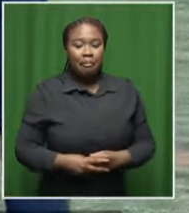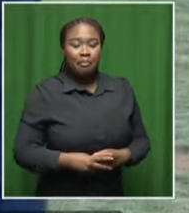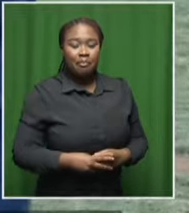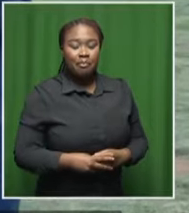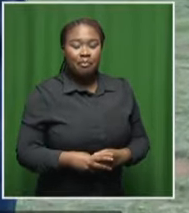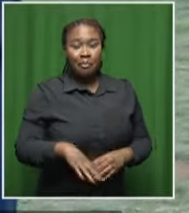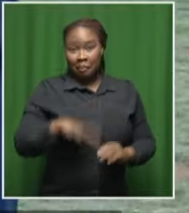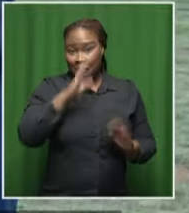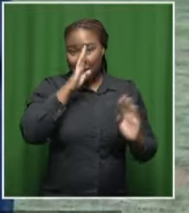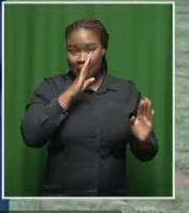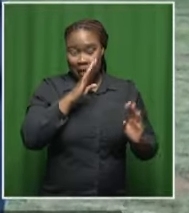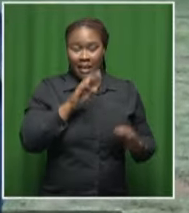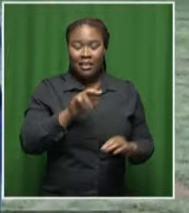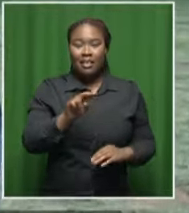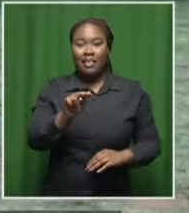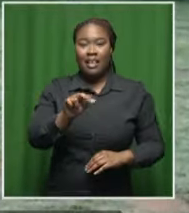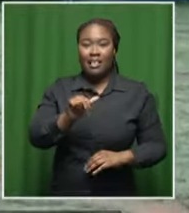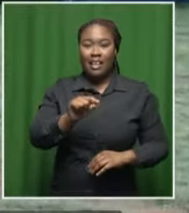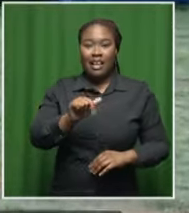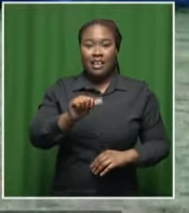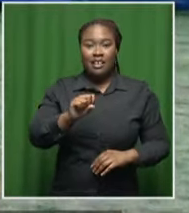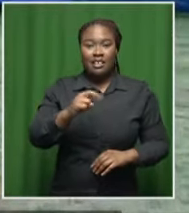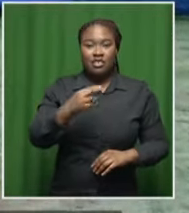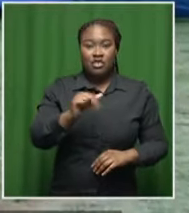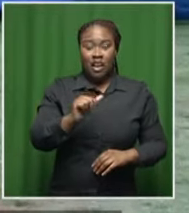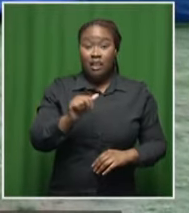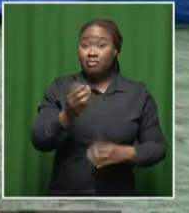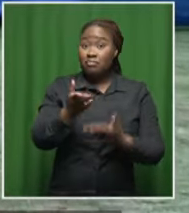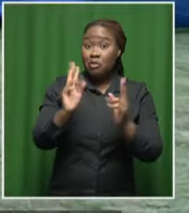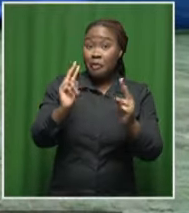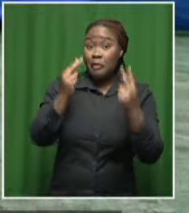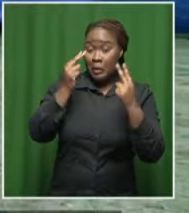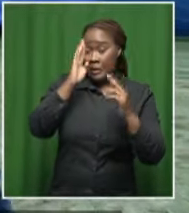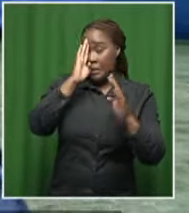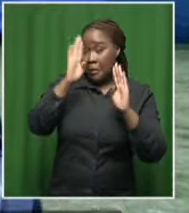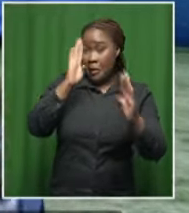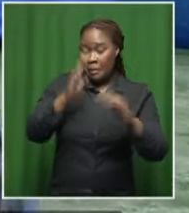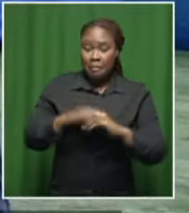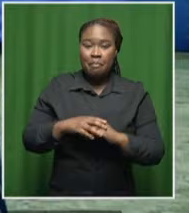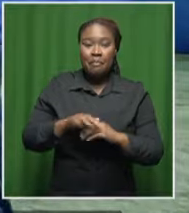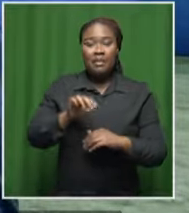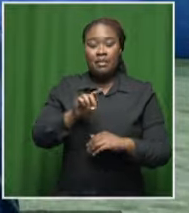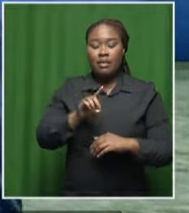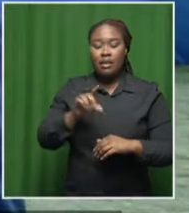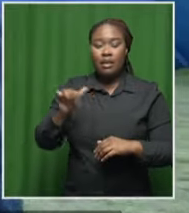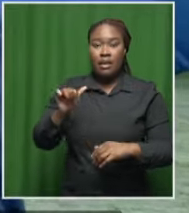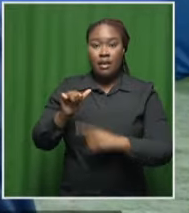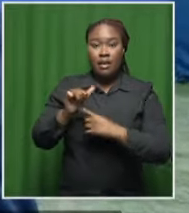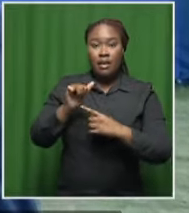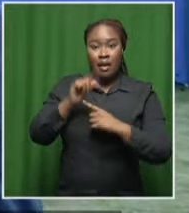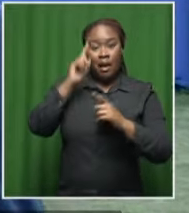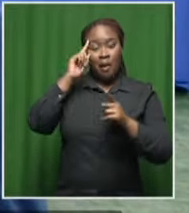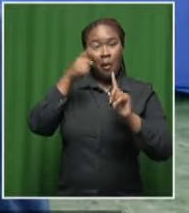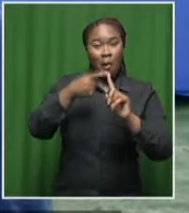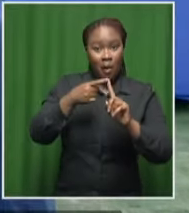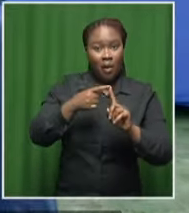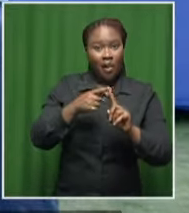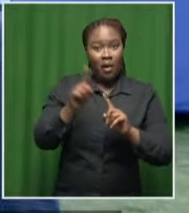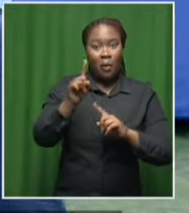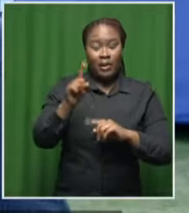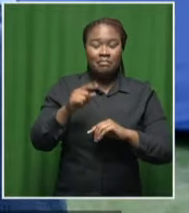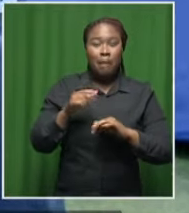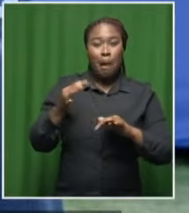viewers at home. I think what the DA has decided to do is to play that political psychology mind to